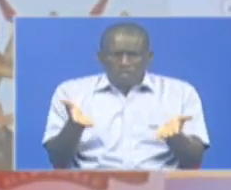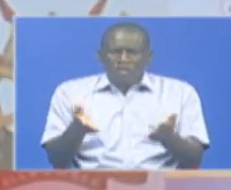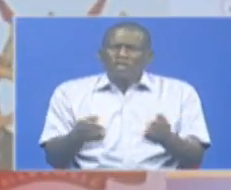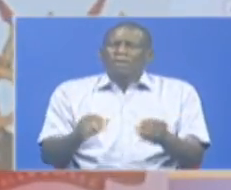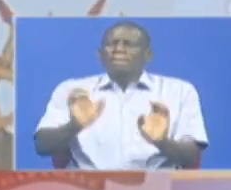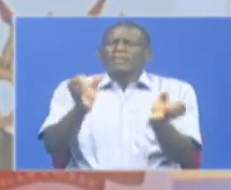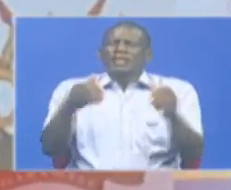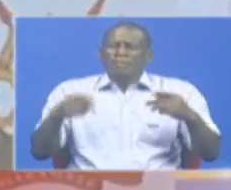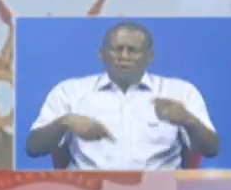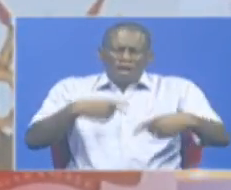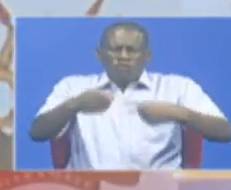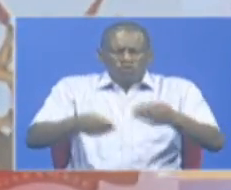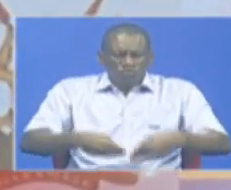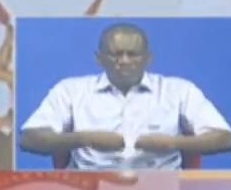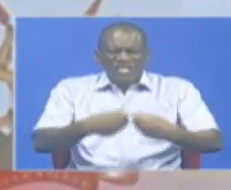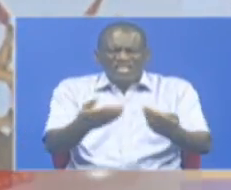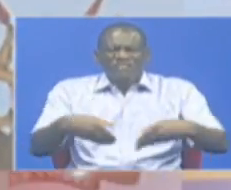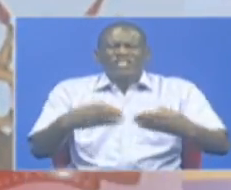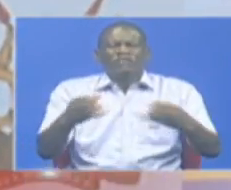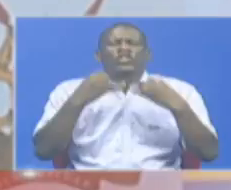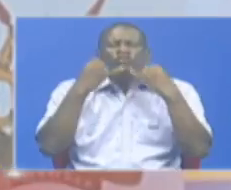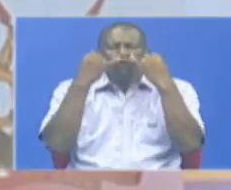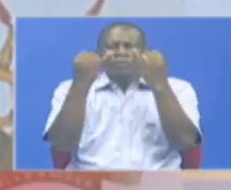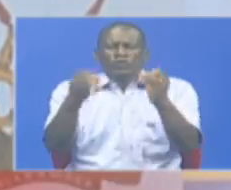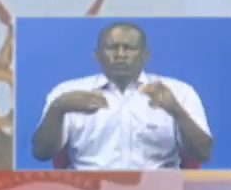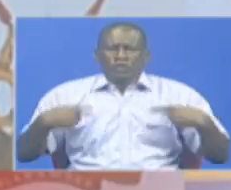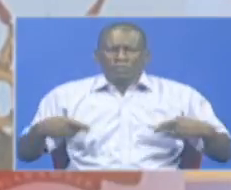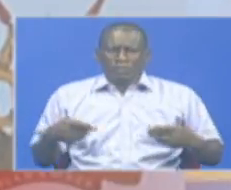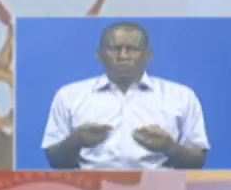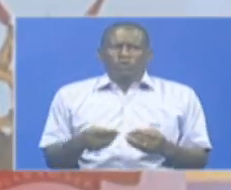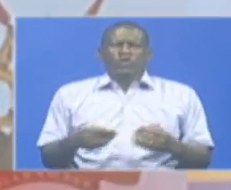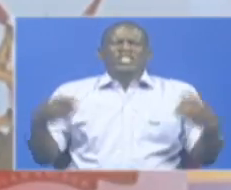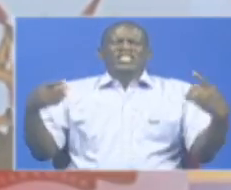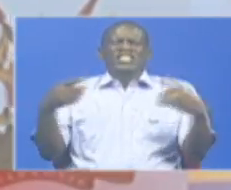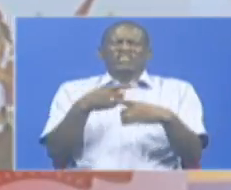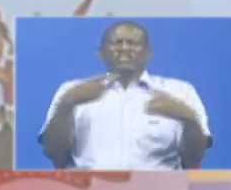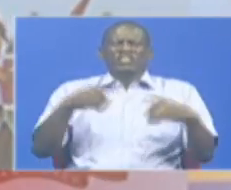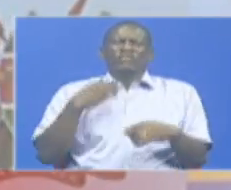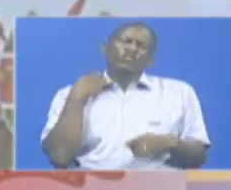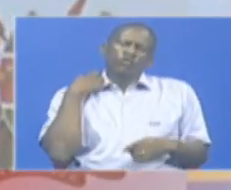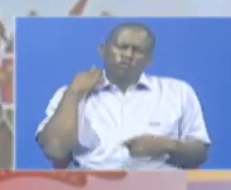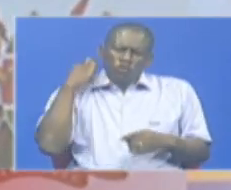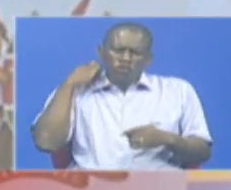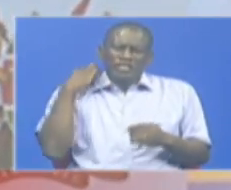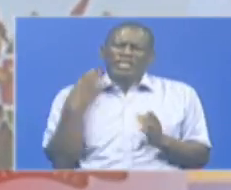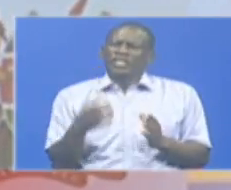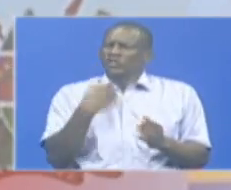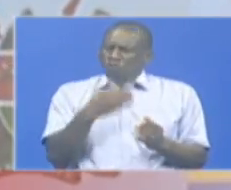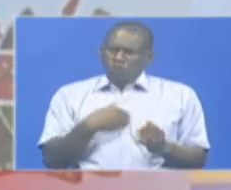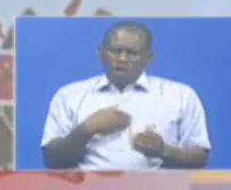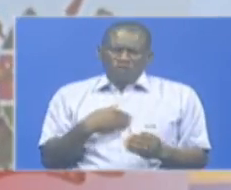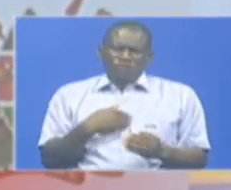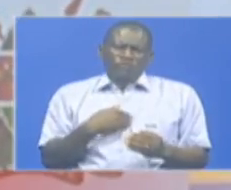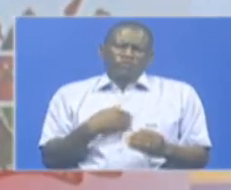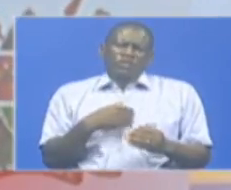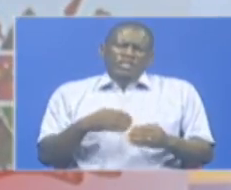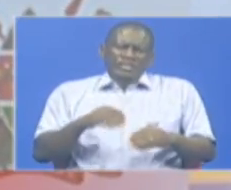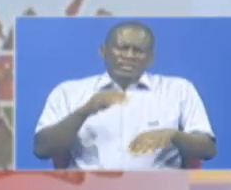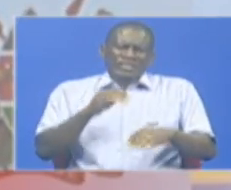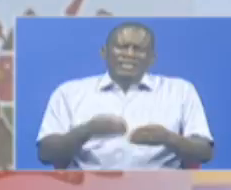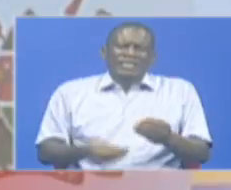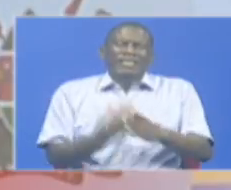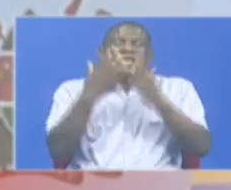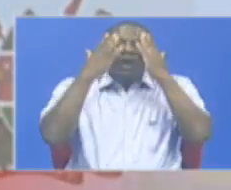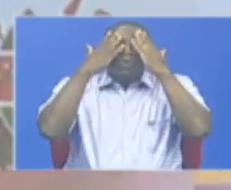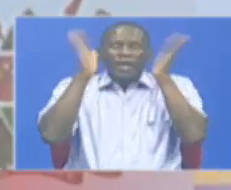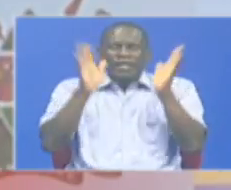continued to disseminate information to our people, to the various volunteers who have taken their time to sensitize the public on how to